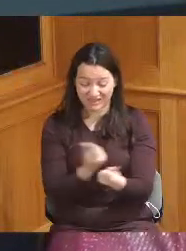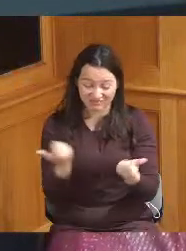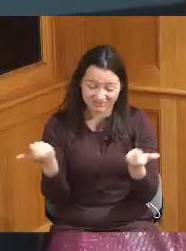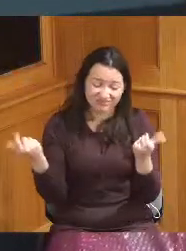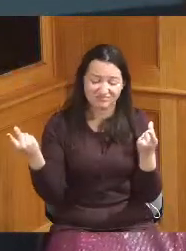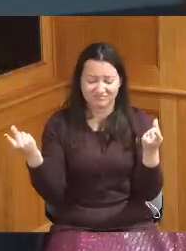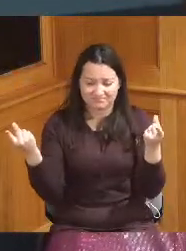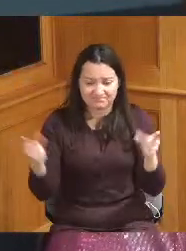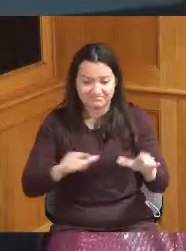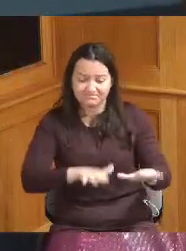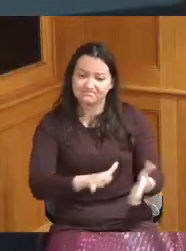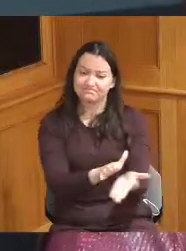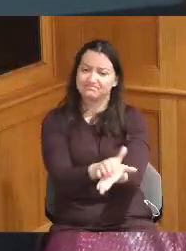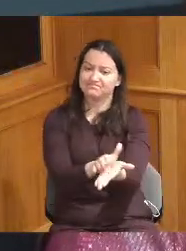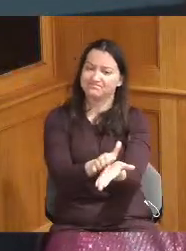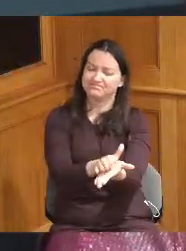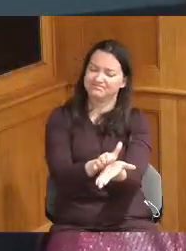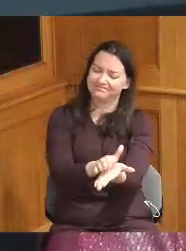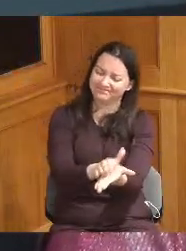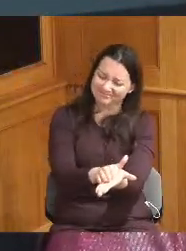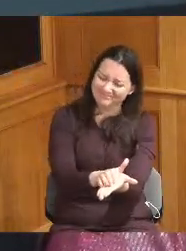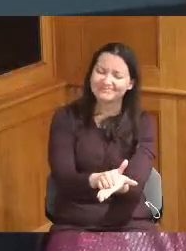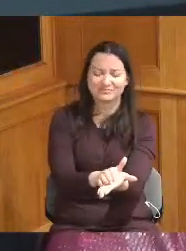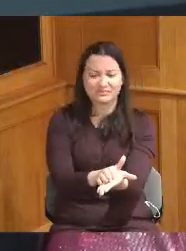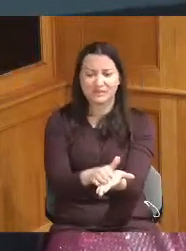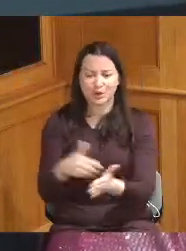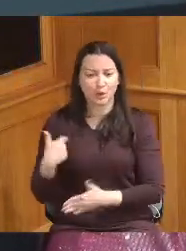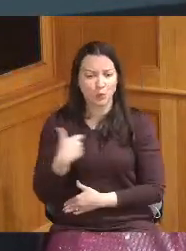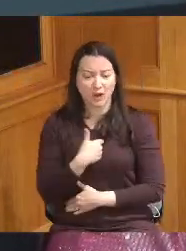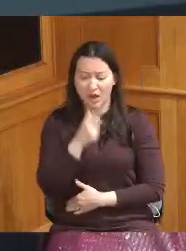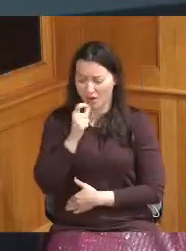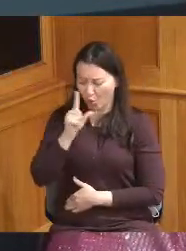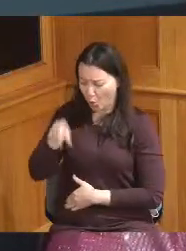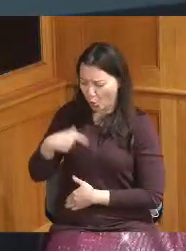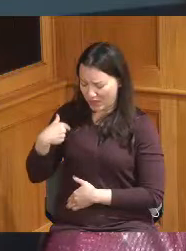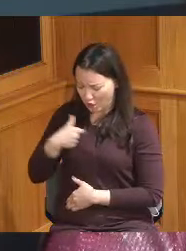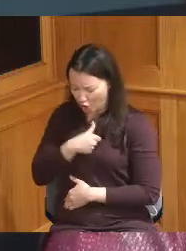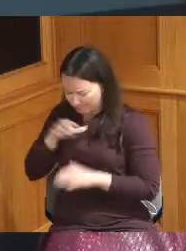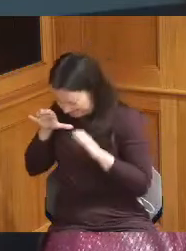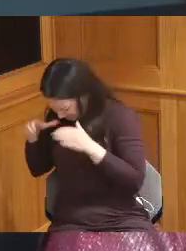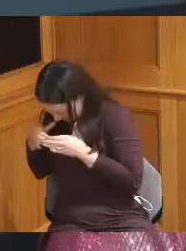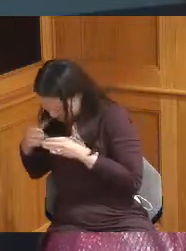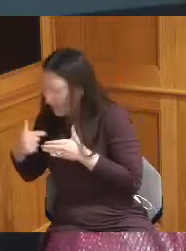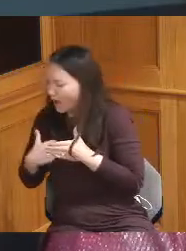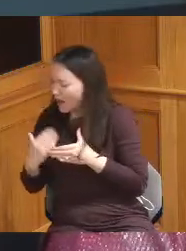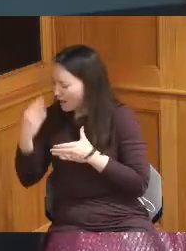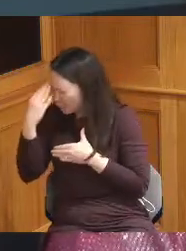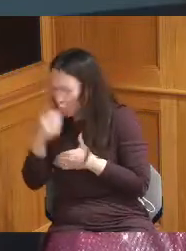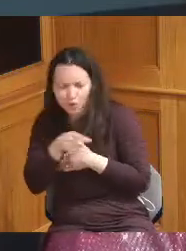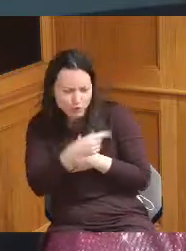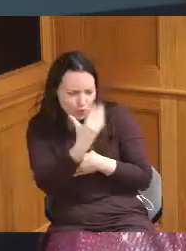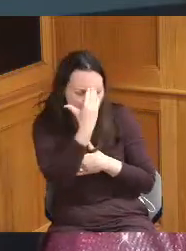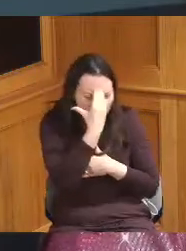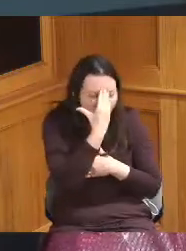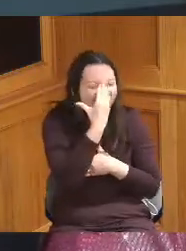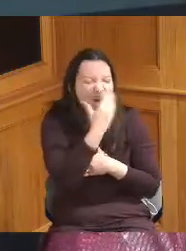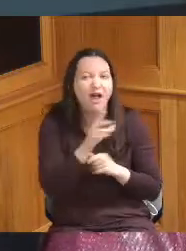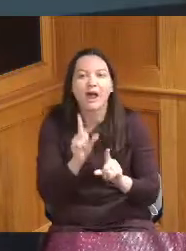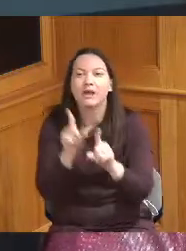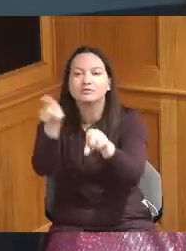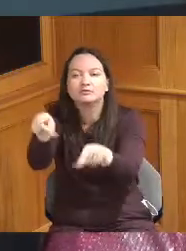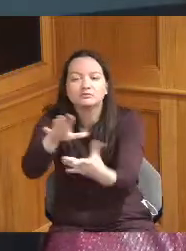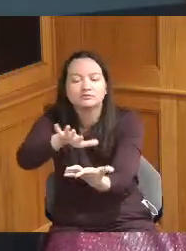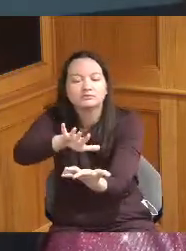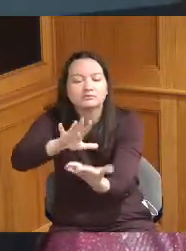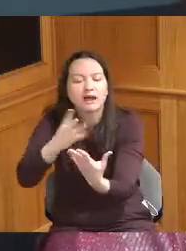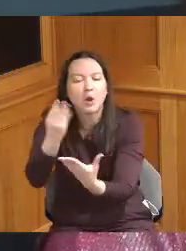really want to compliment you on that we went beyond our purview. In other words, who I knew, who you knew, and you went out into the